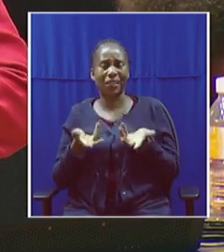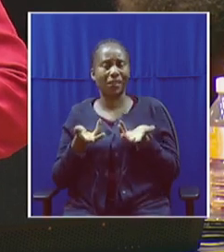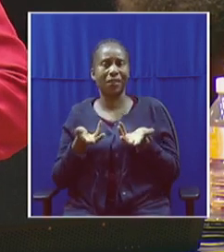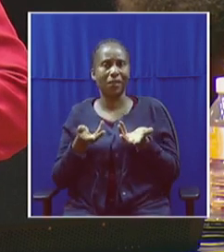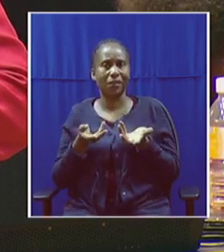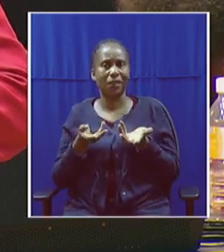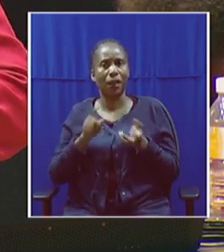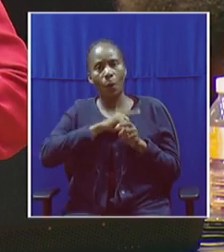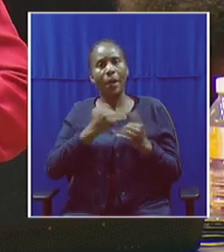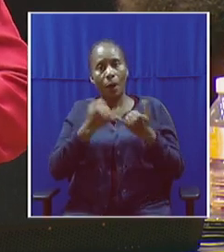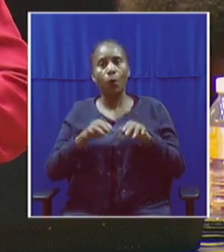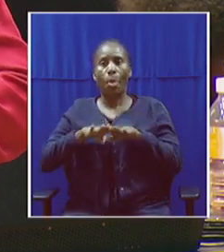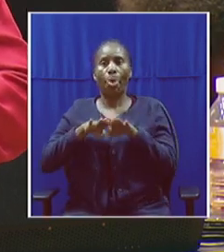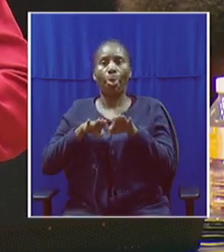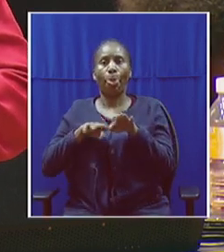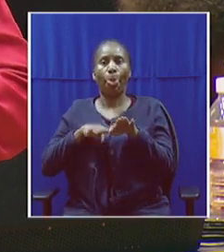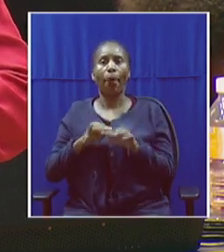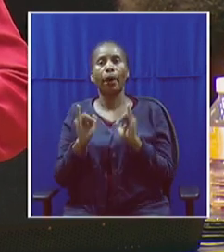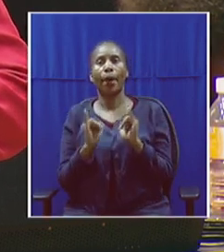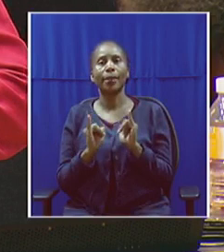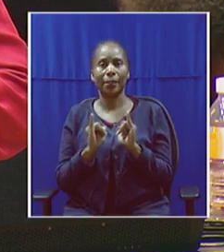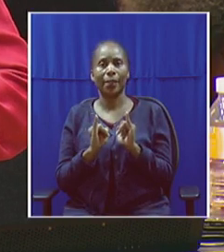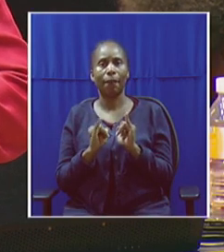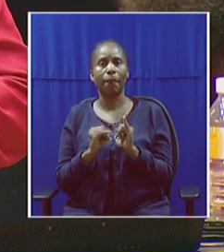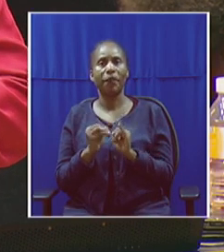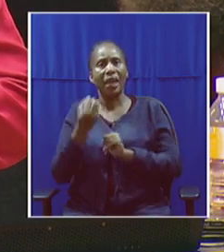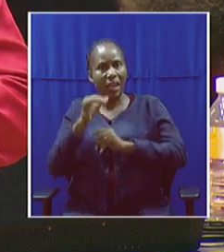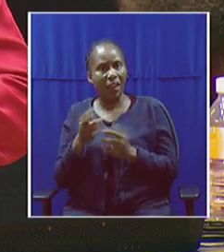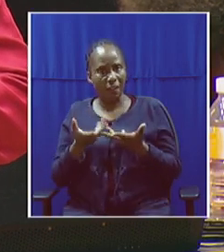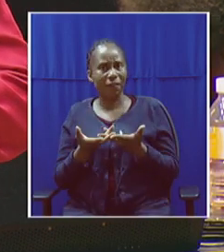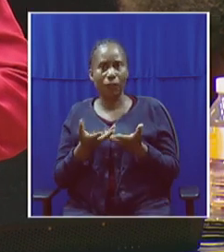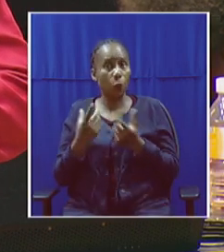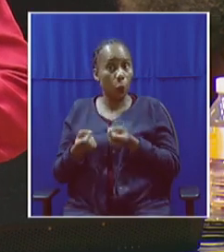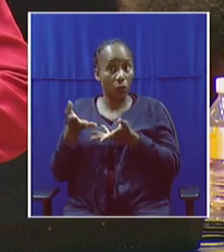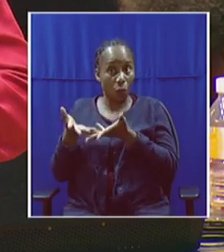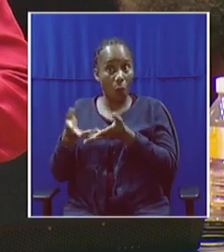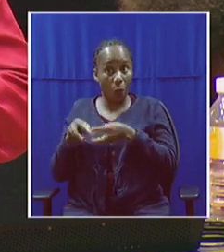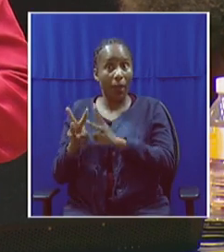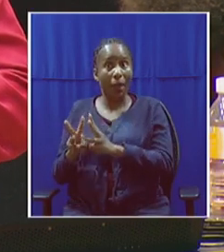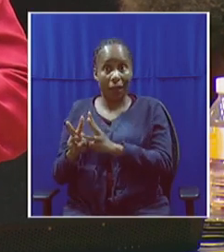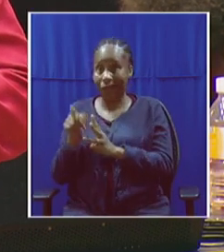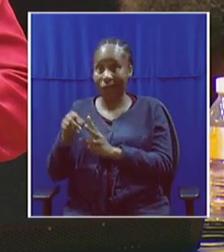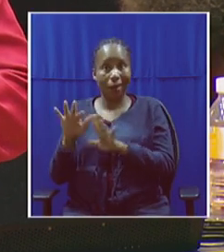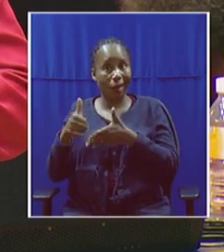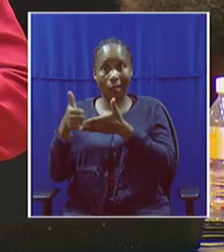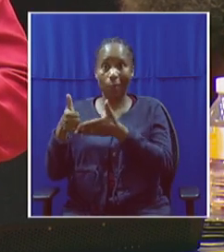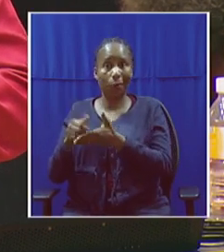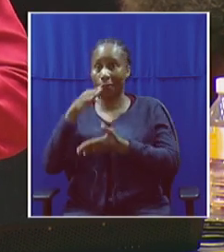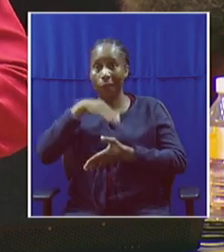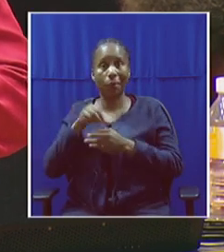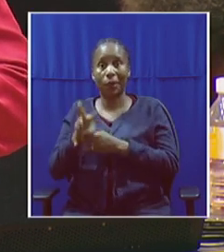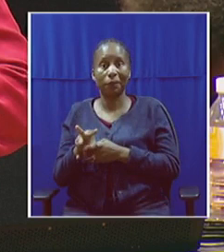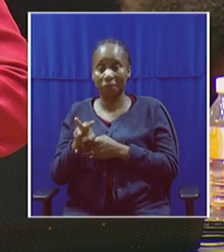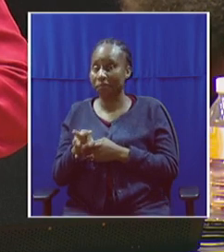delaying the crisis if if it's going to take the approach that you're taking it is not going to help you